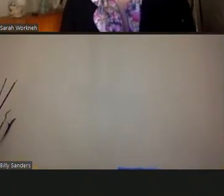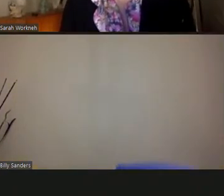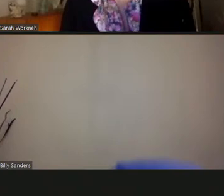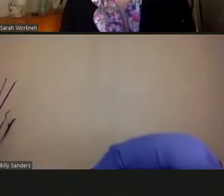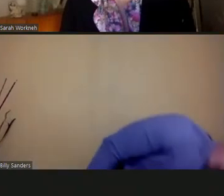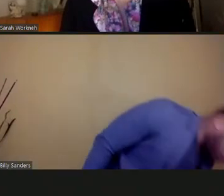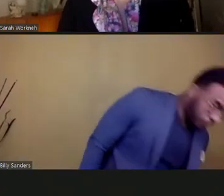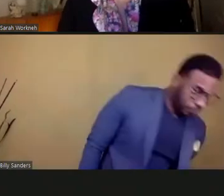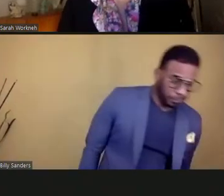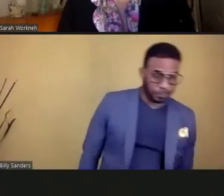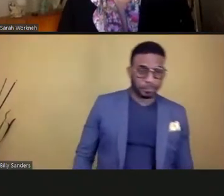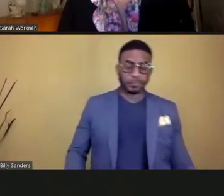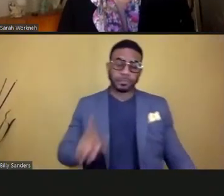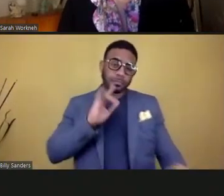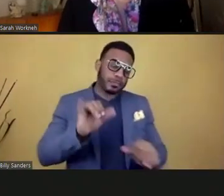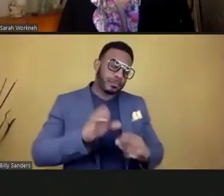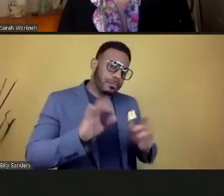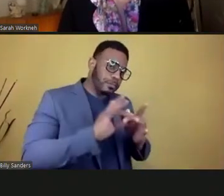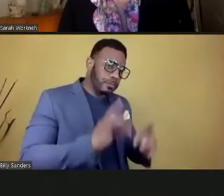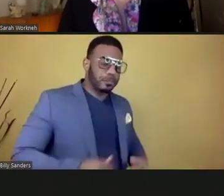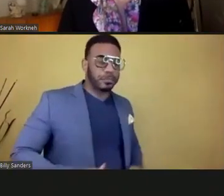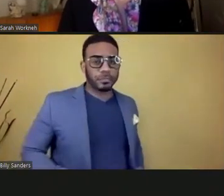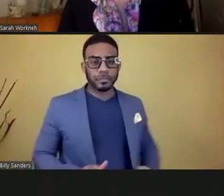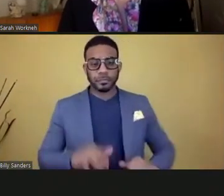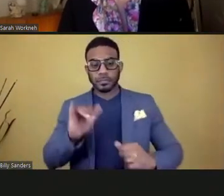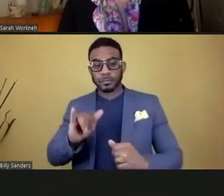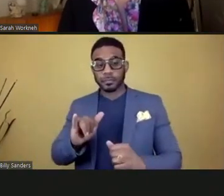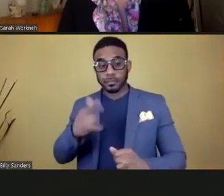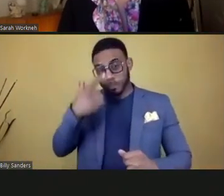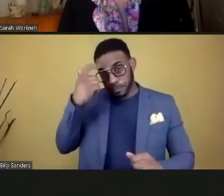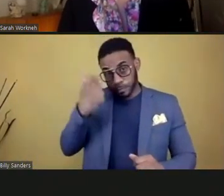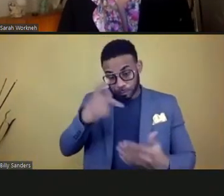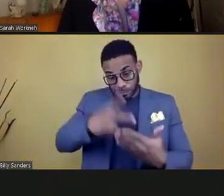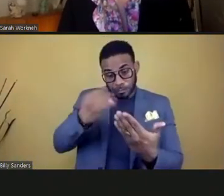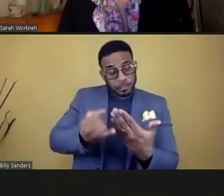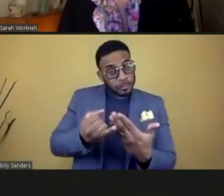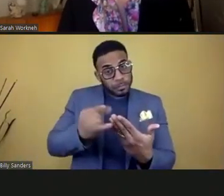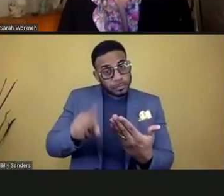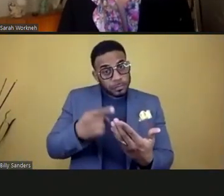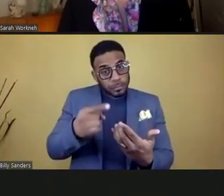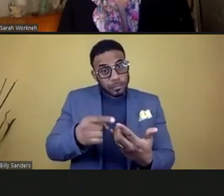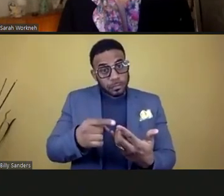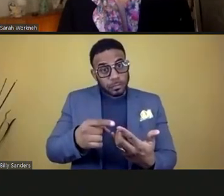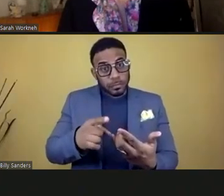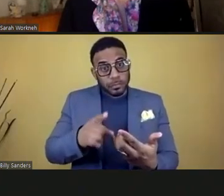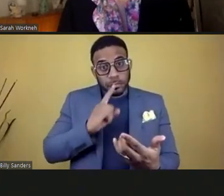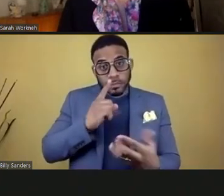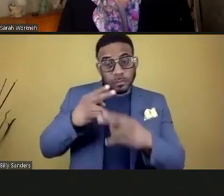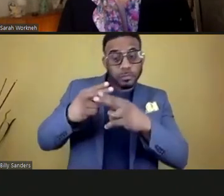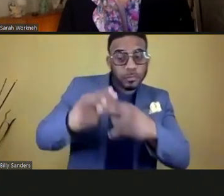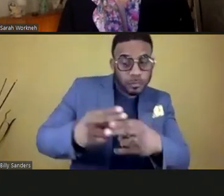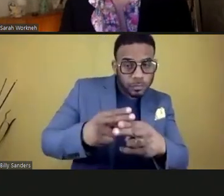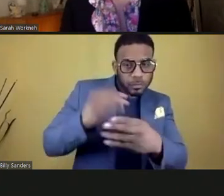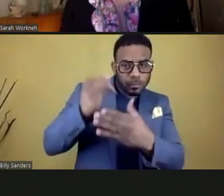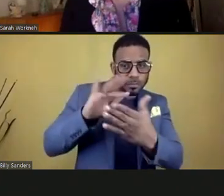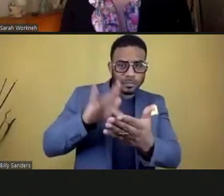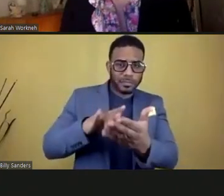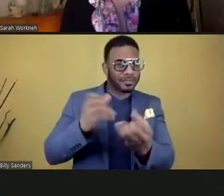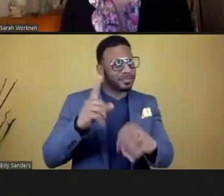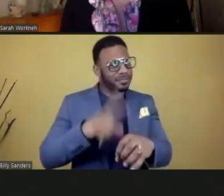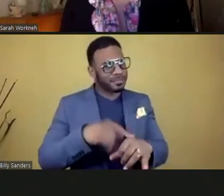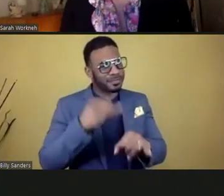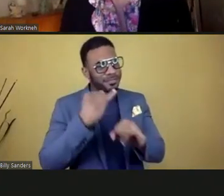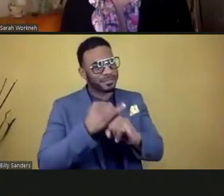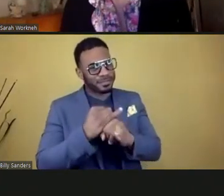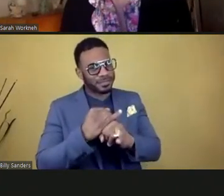I'd also like to say that just because a project is called Artist Center, a lot of times